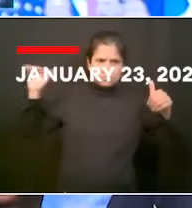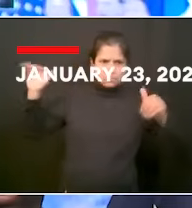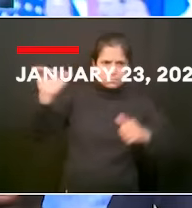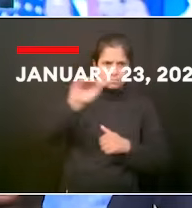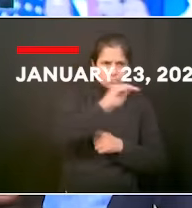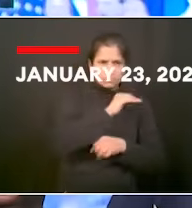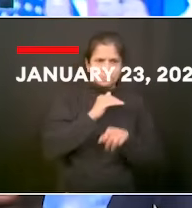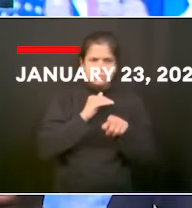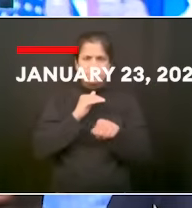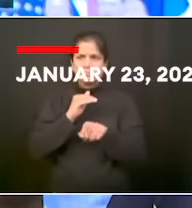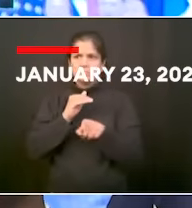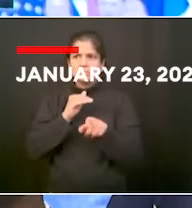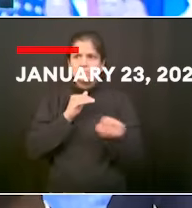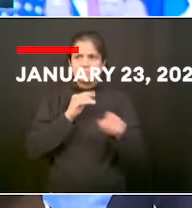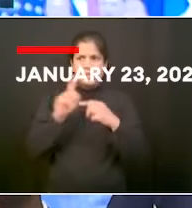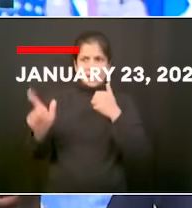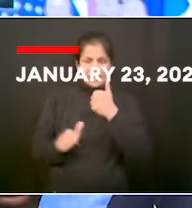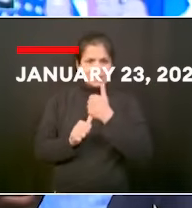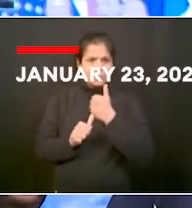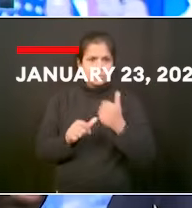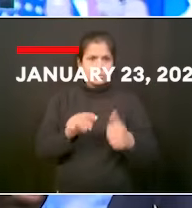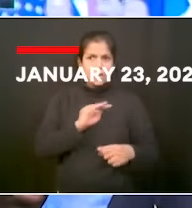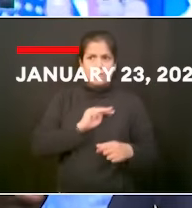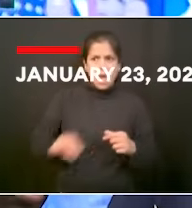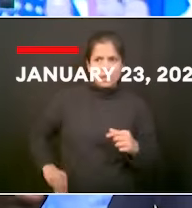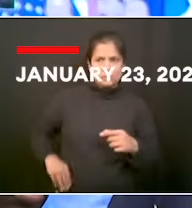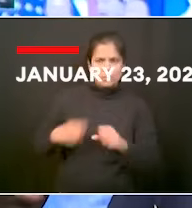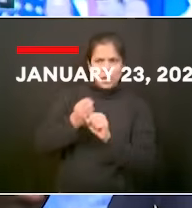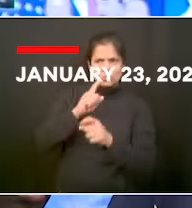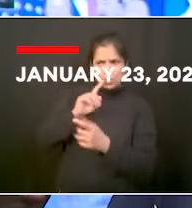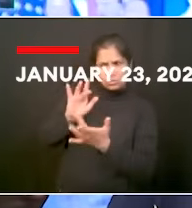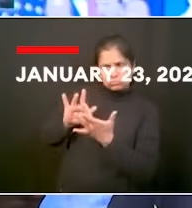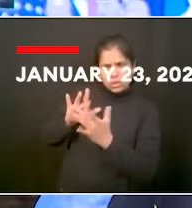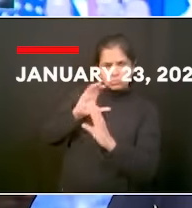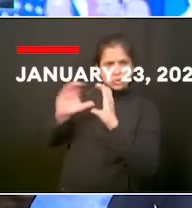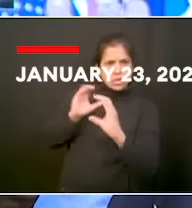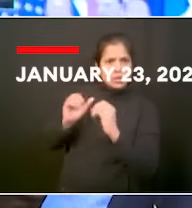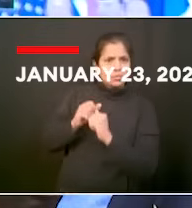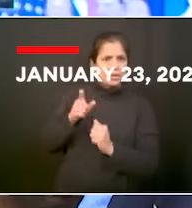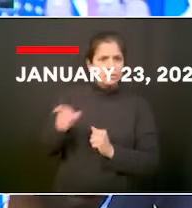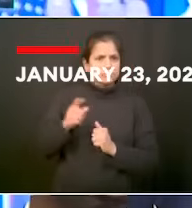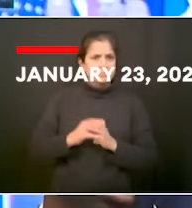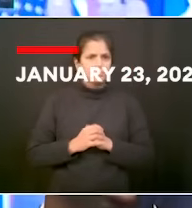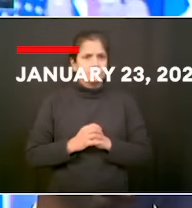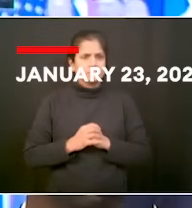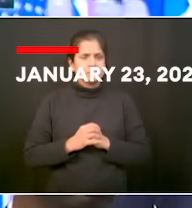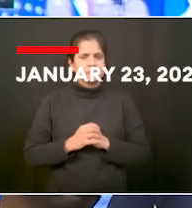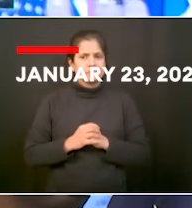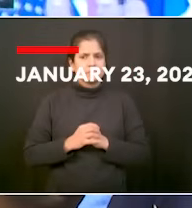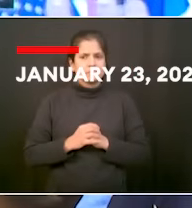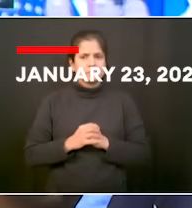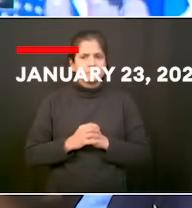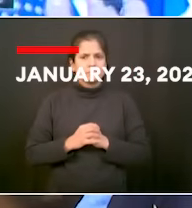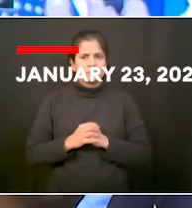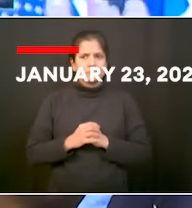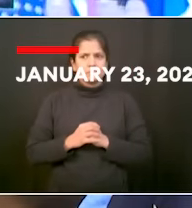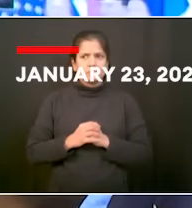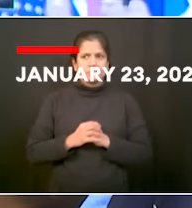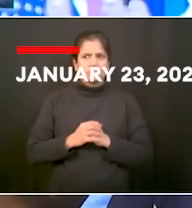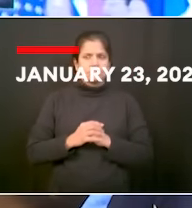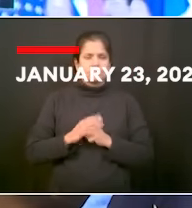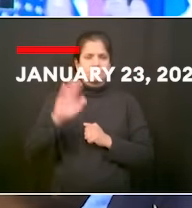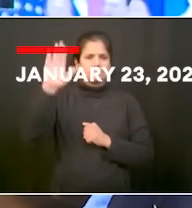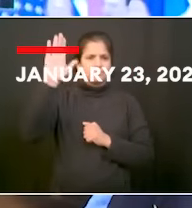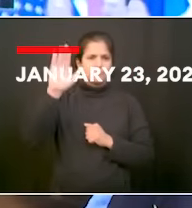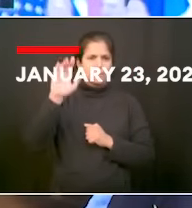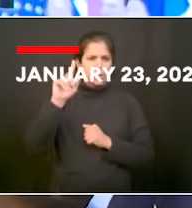with any of the updates. Yeah. Marcia, go ahead. Marcia. Mr. Mayor, I wonder if I could ask you a question. Historically, mayors have been